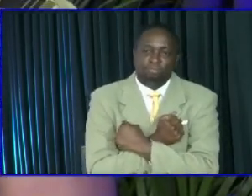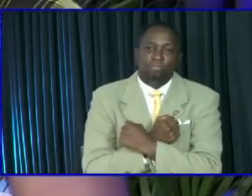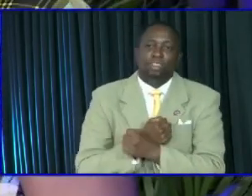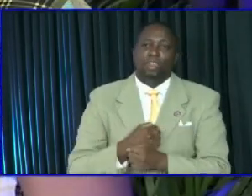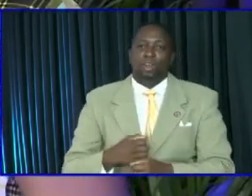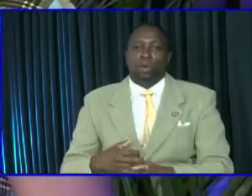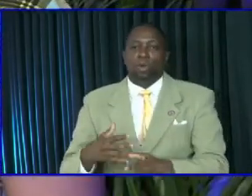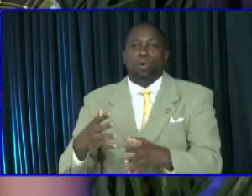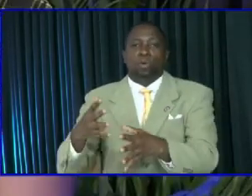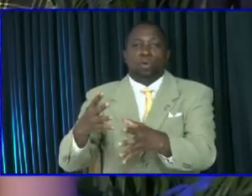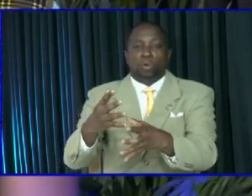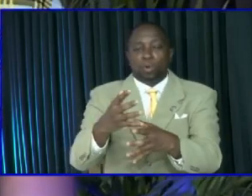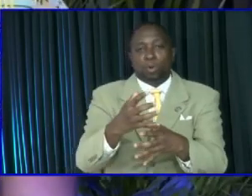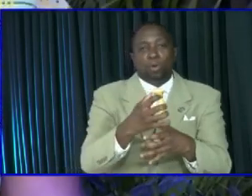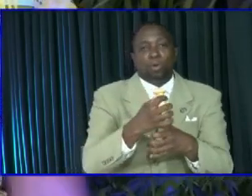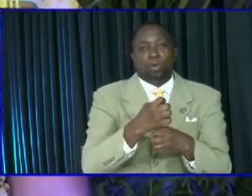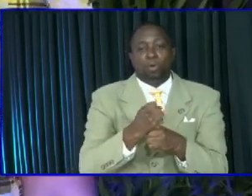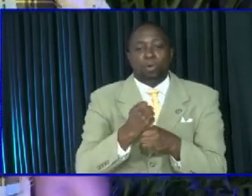love.